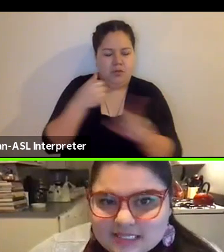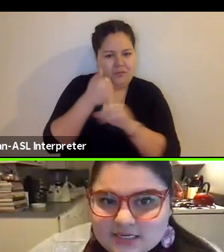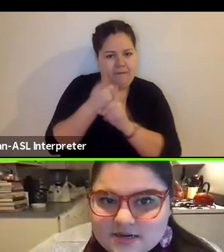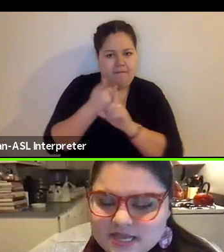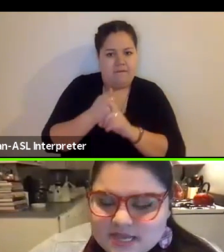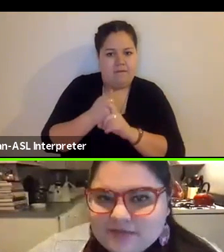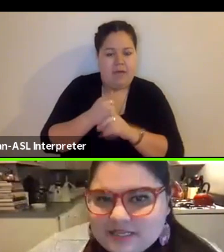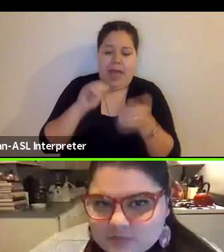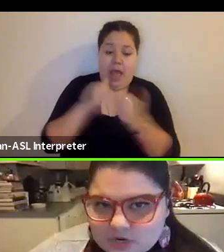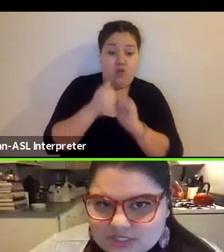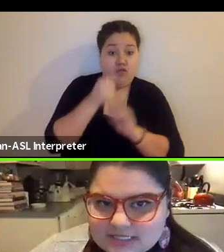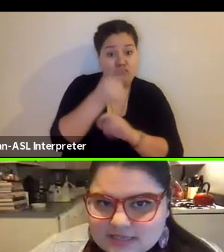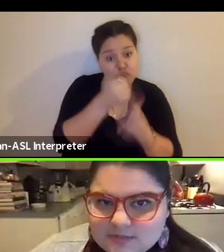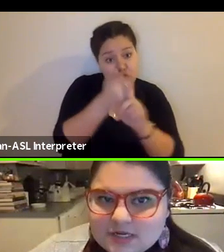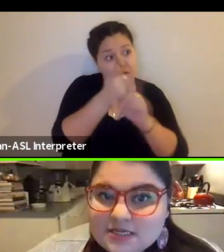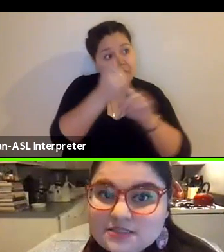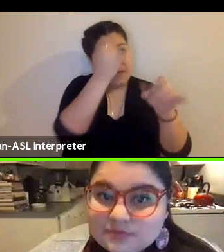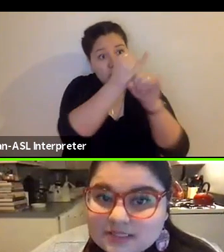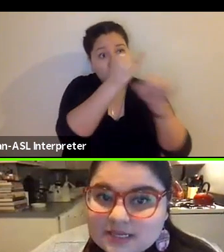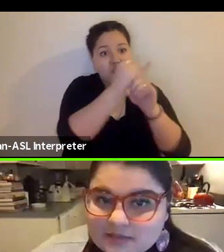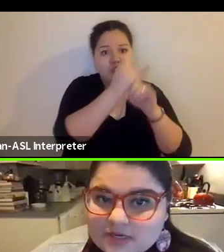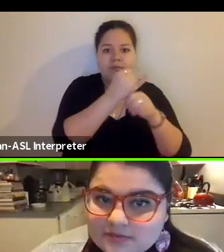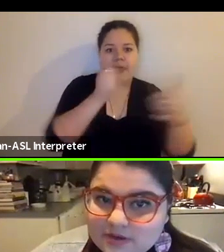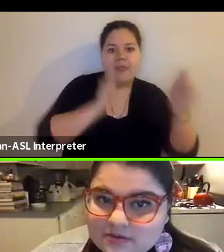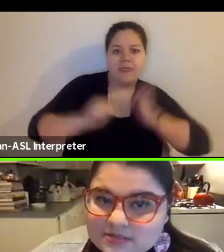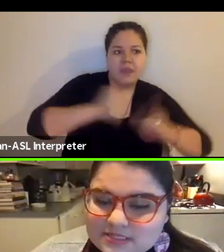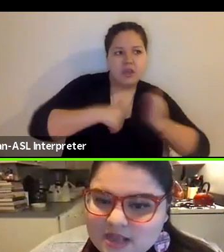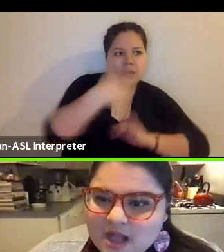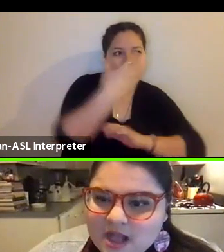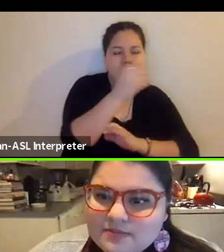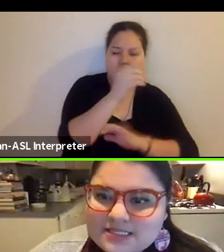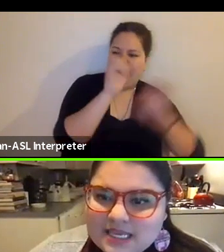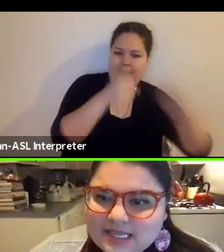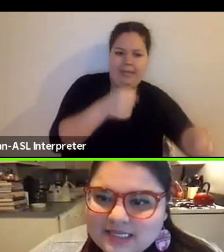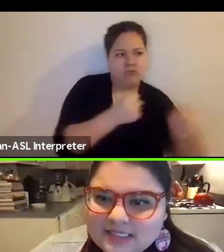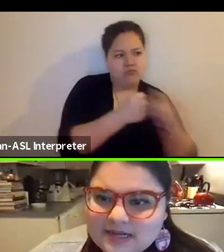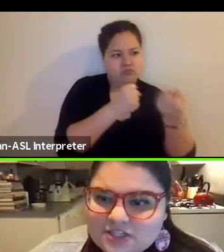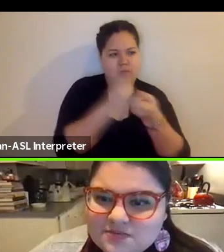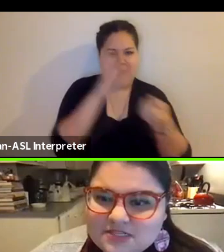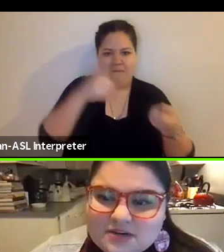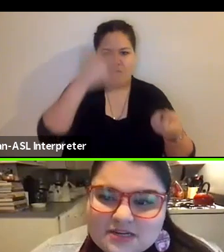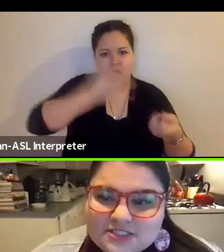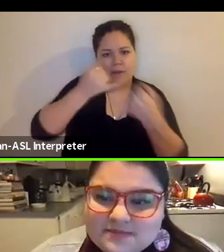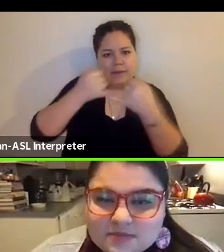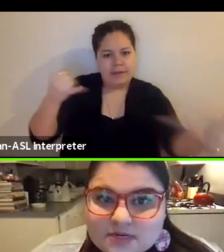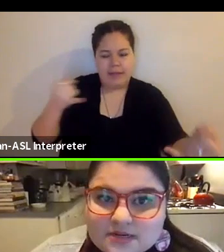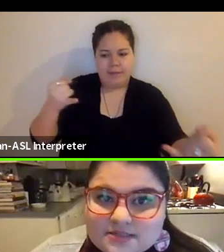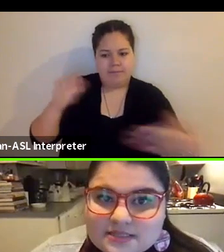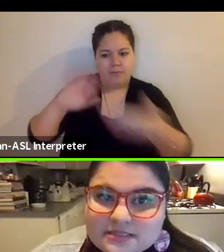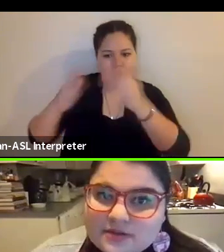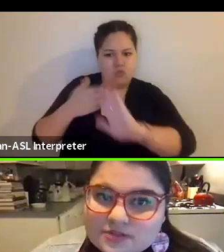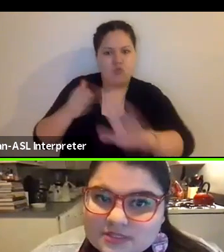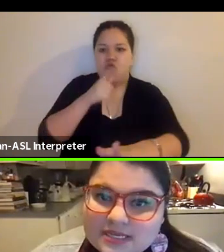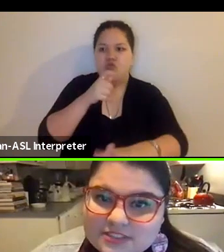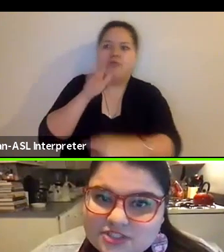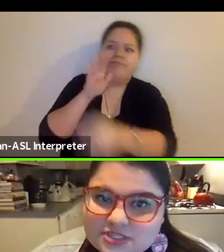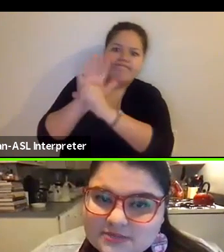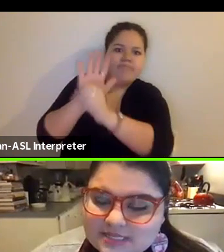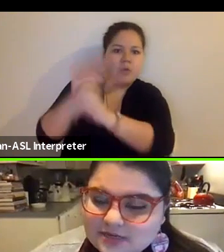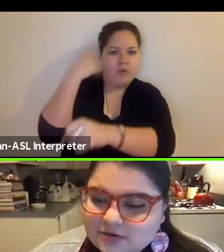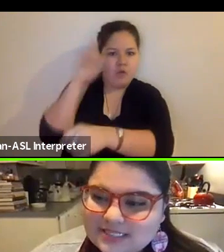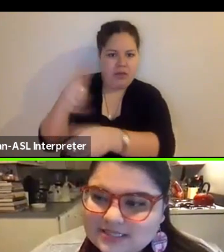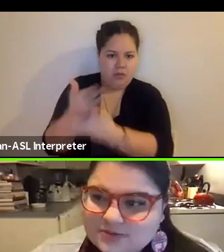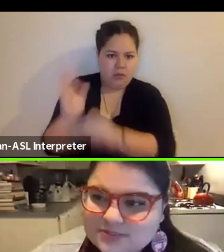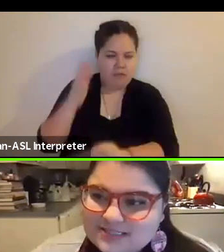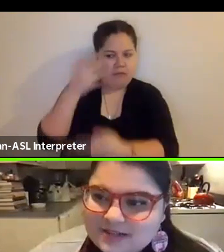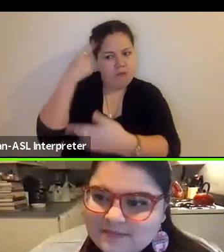just theater, can uplift these marginalized communities, frontline community folks. Because again, land acknowledgements are not just empty words. It's about those relationships